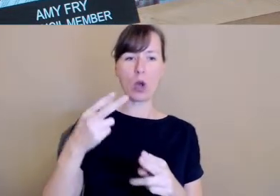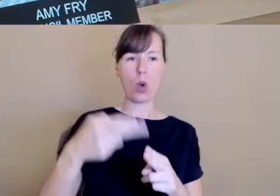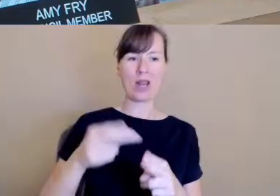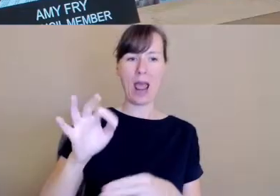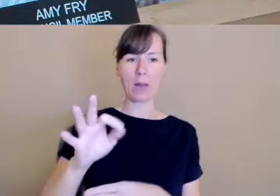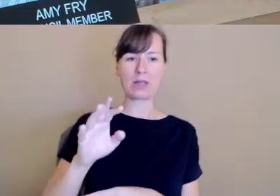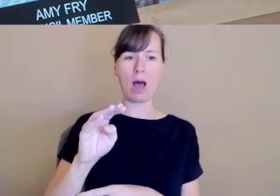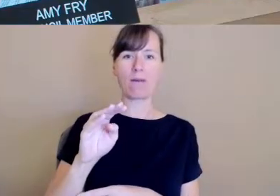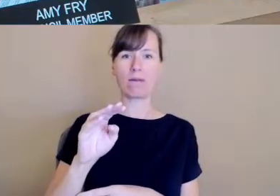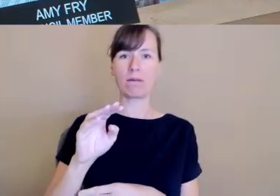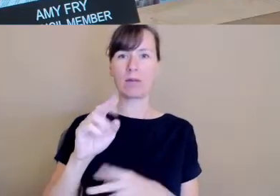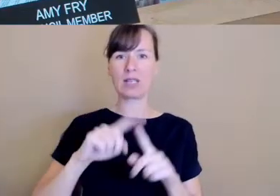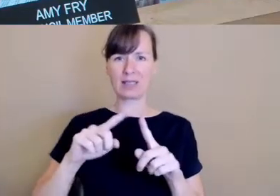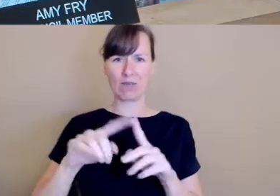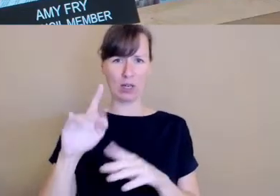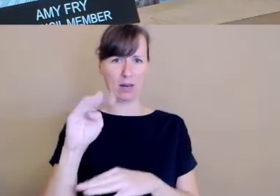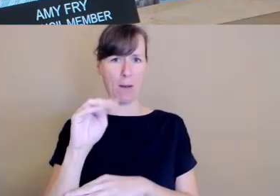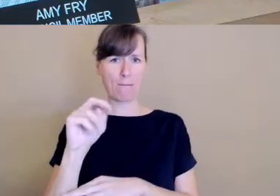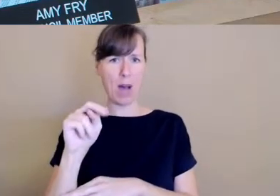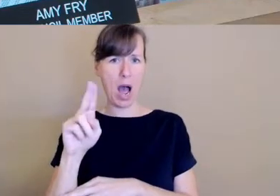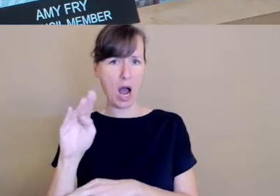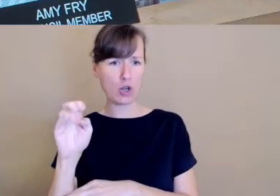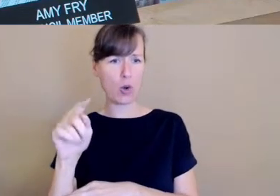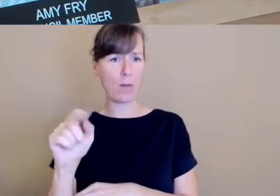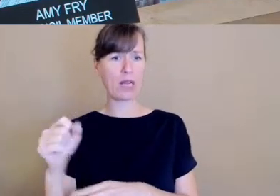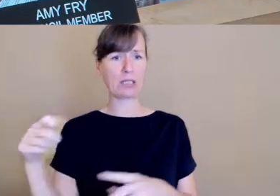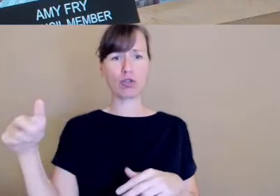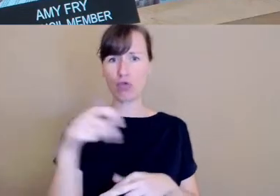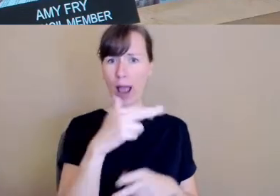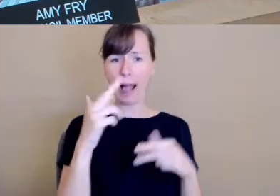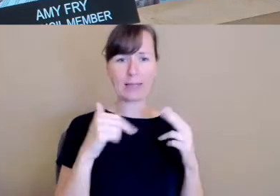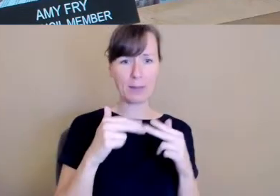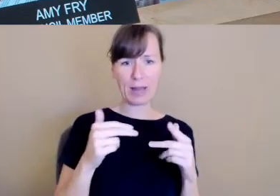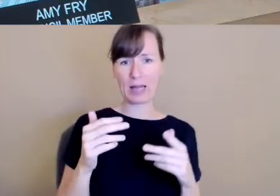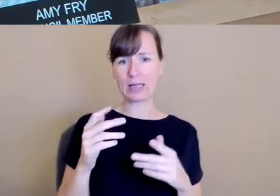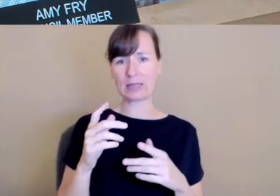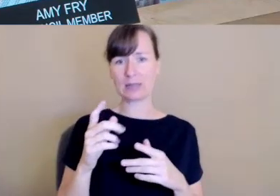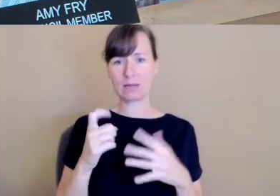and aforementioned are renamed, and it is further. So